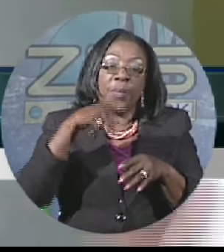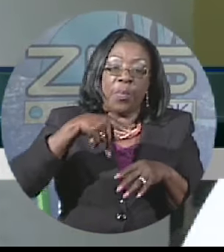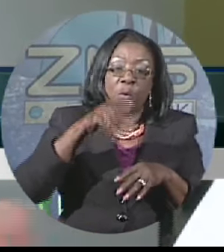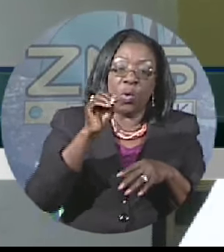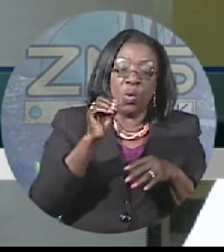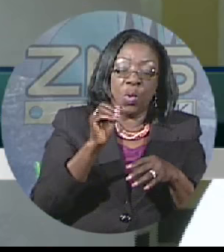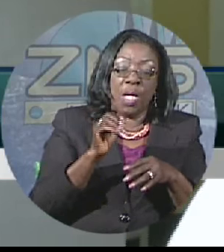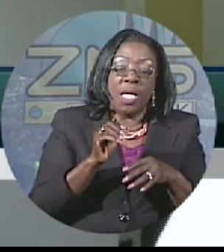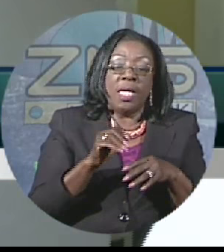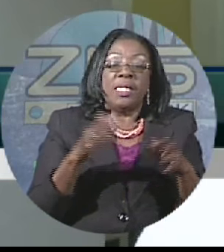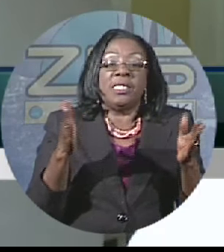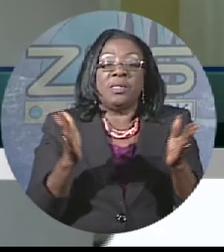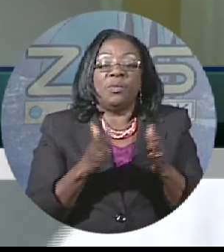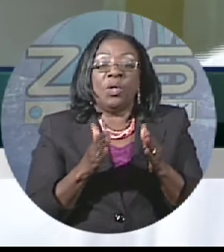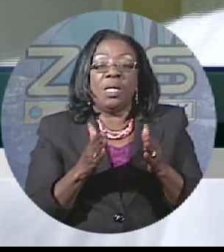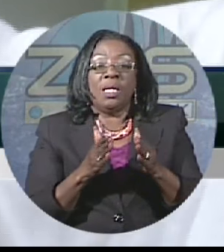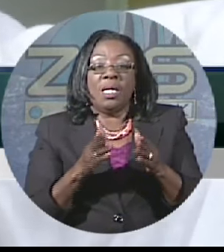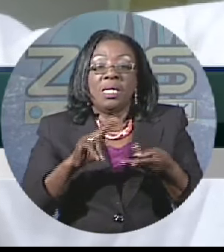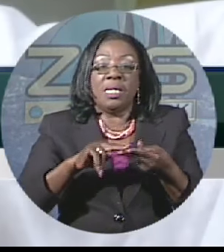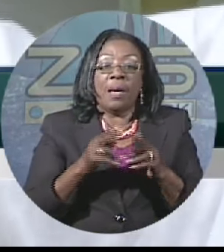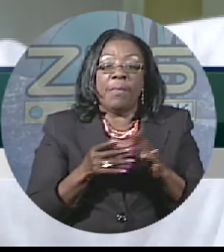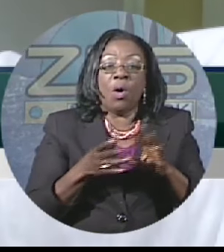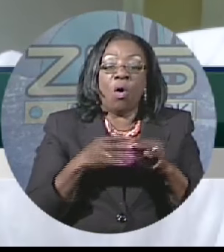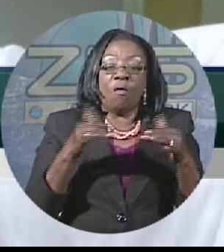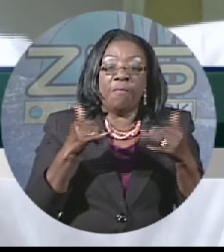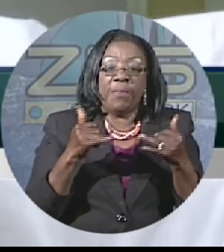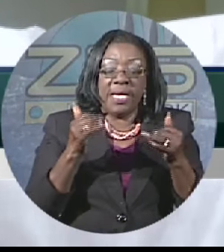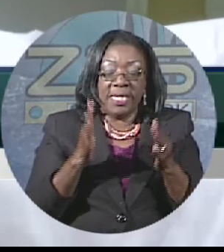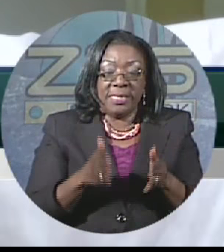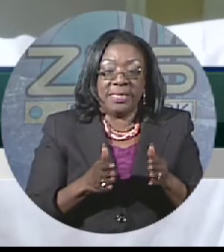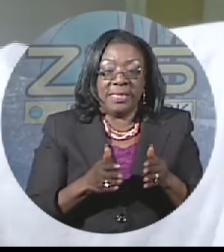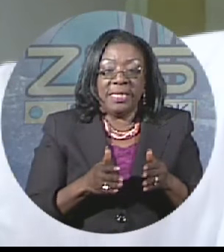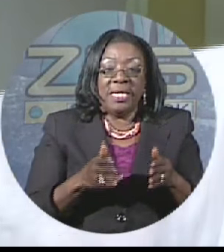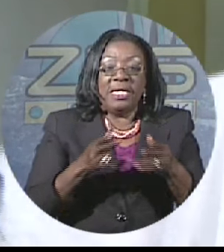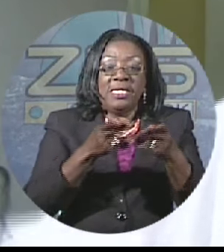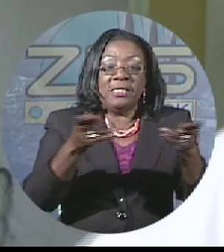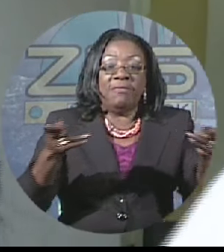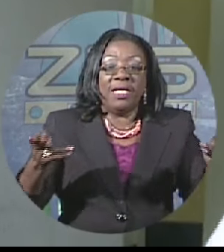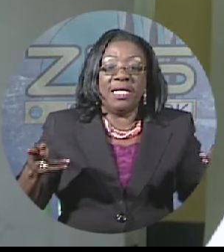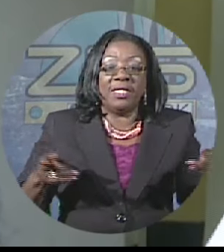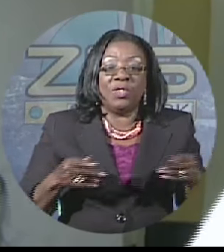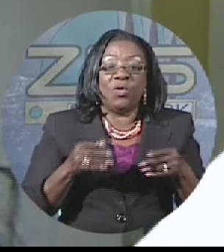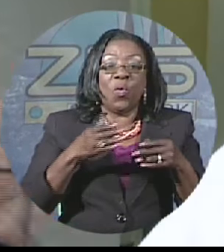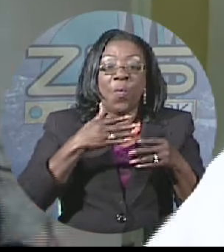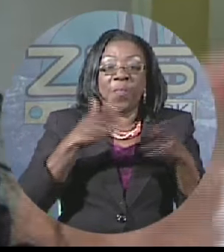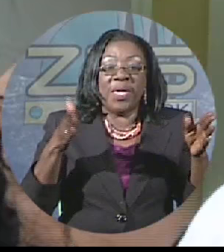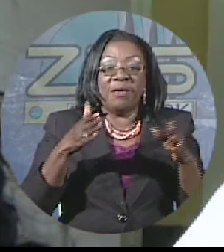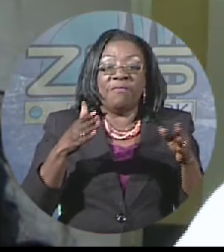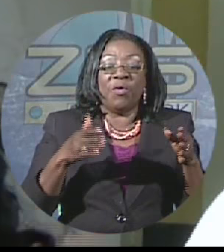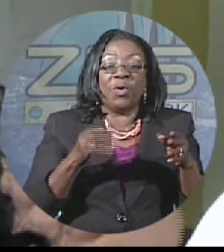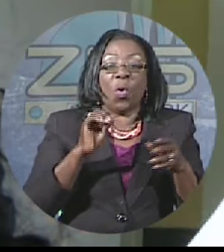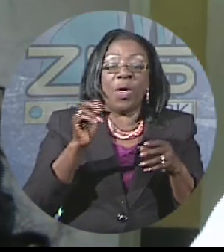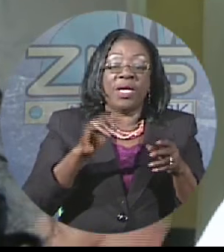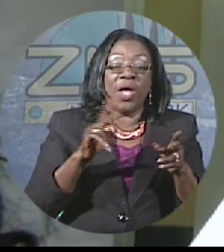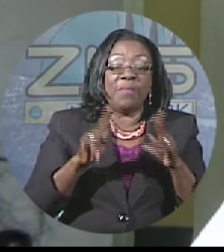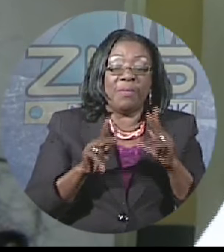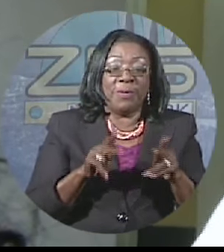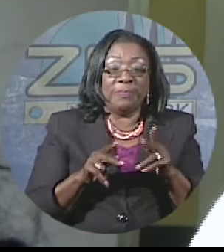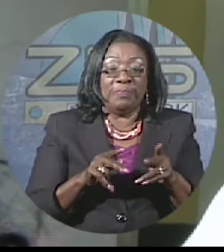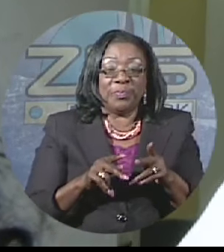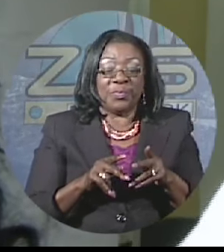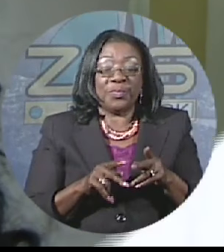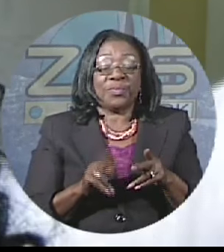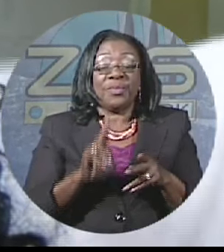field is smaller, so it means this field is pretty big for the ordinary people. You have to have highly